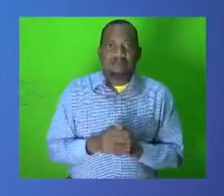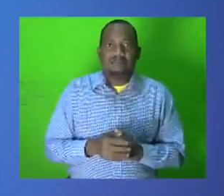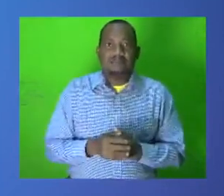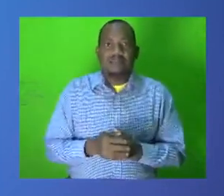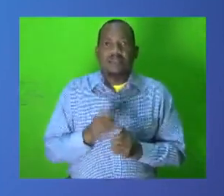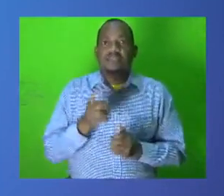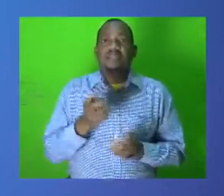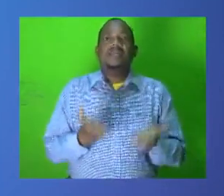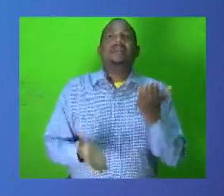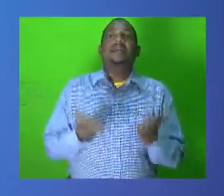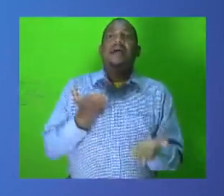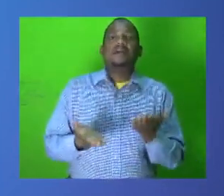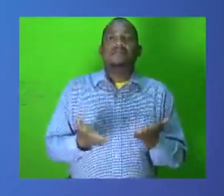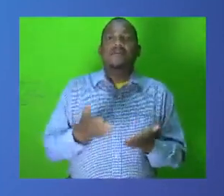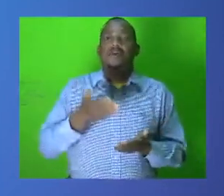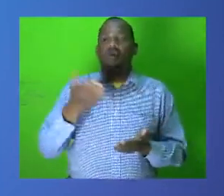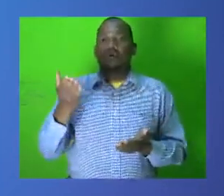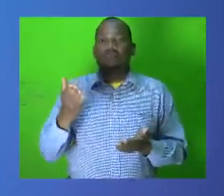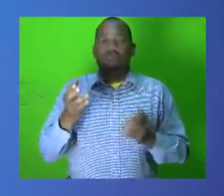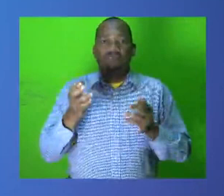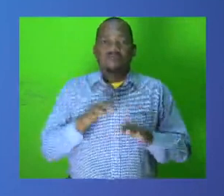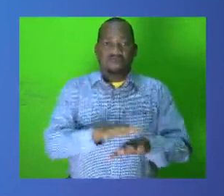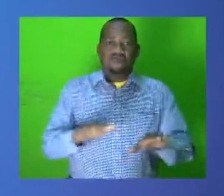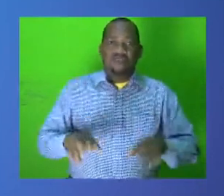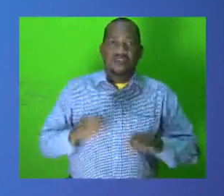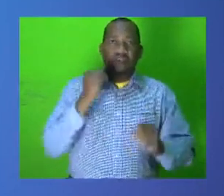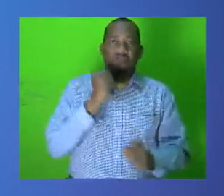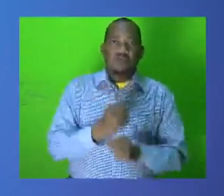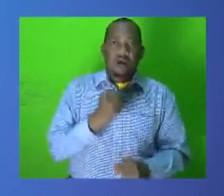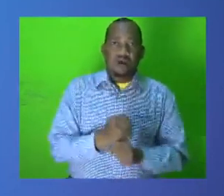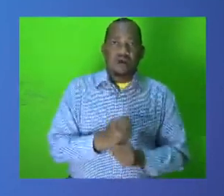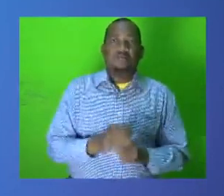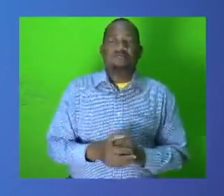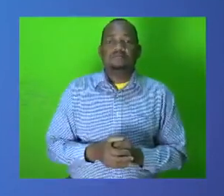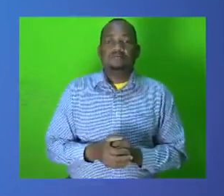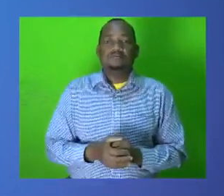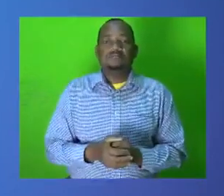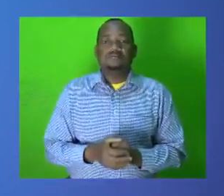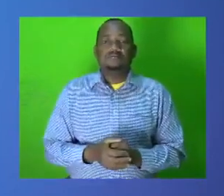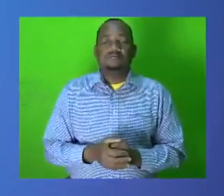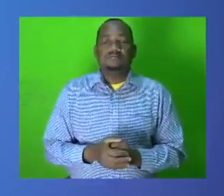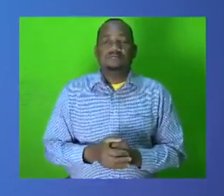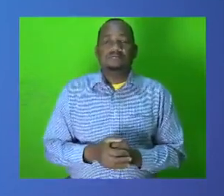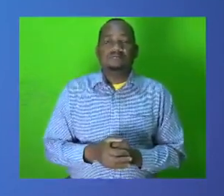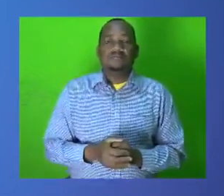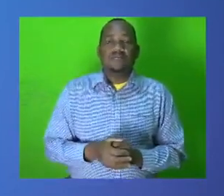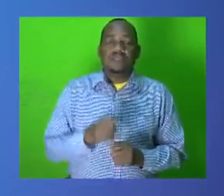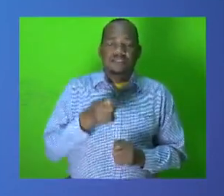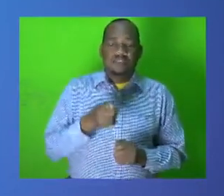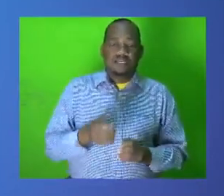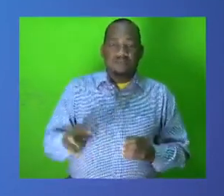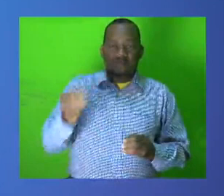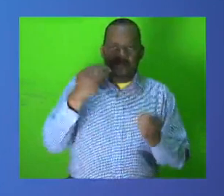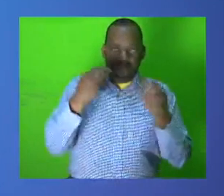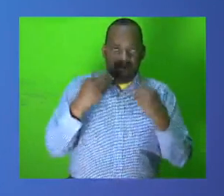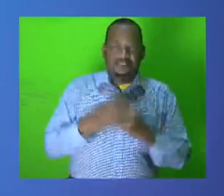is a type of fieldwork that involves the search for the